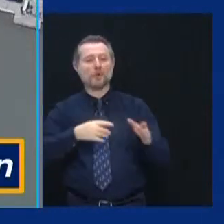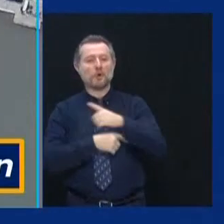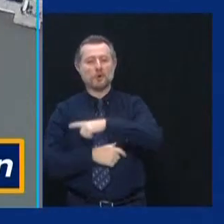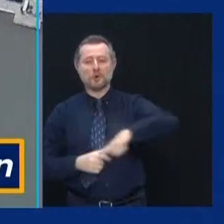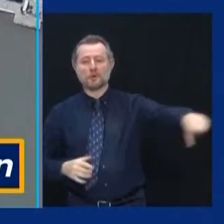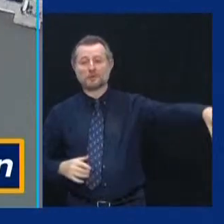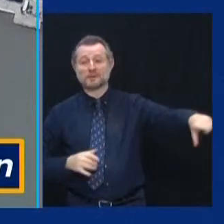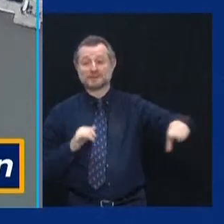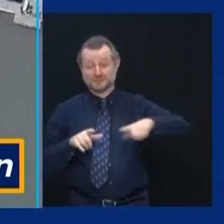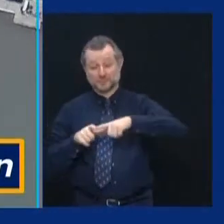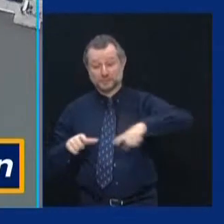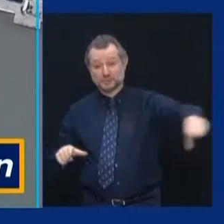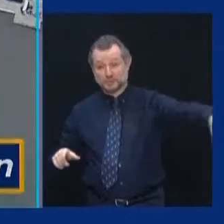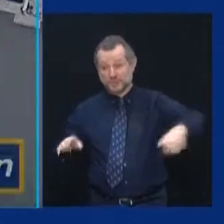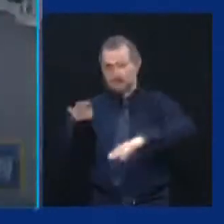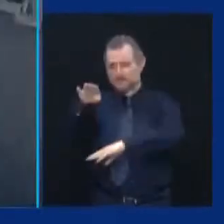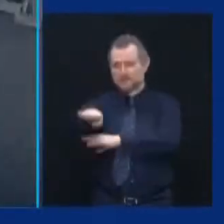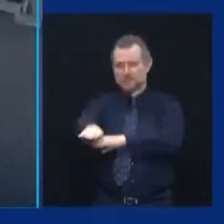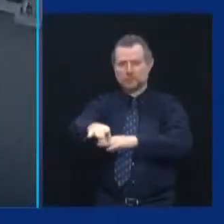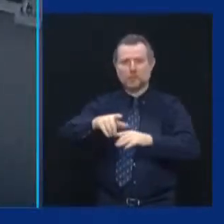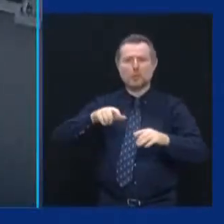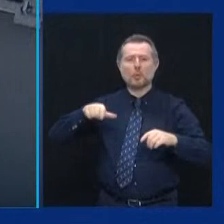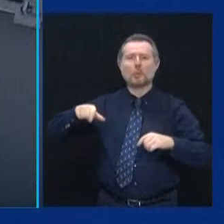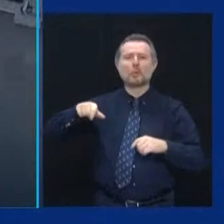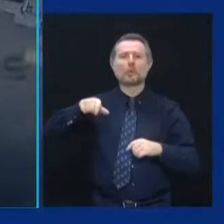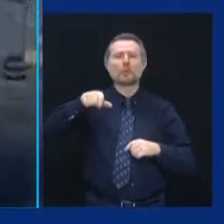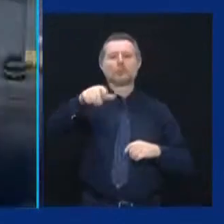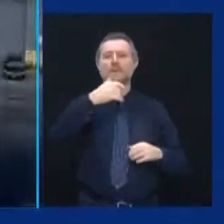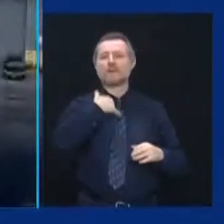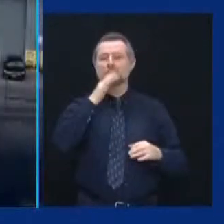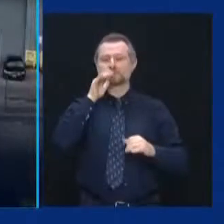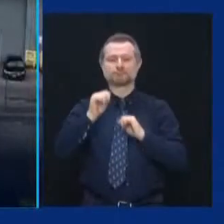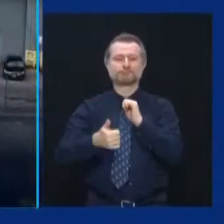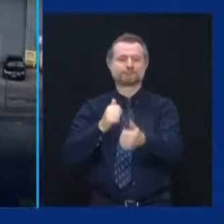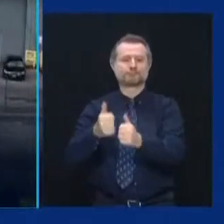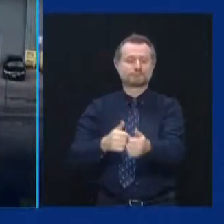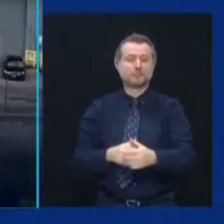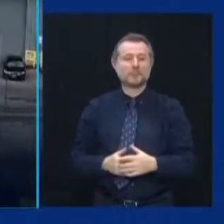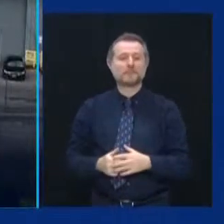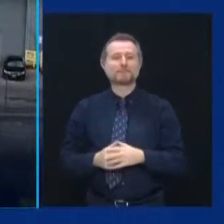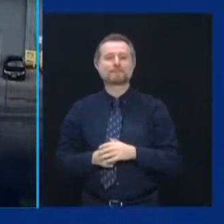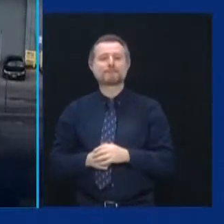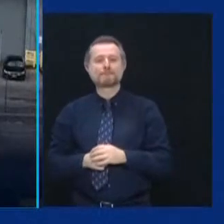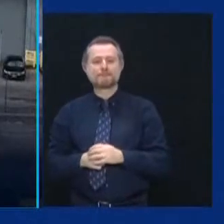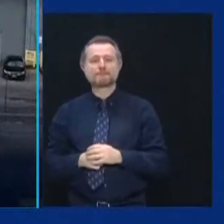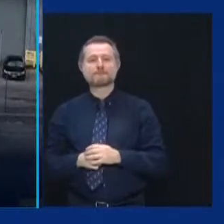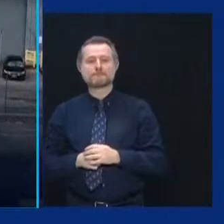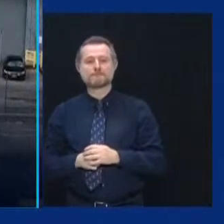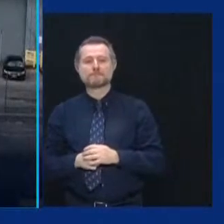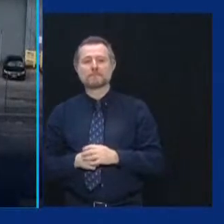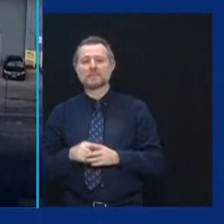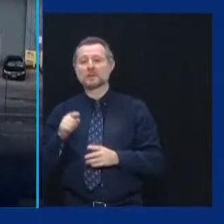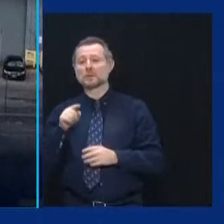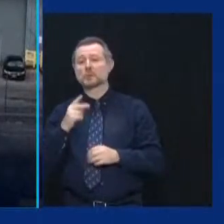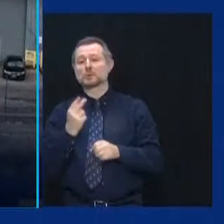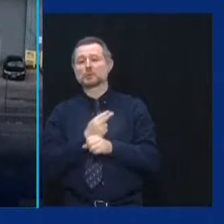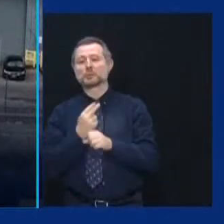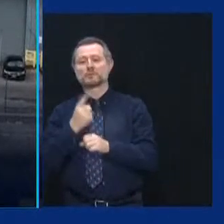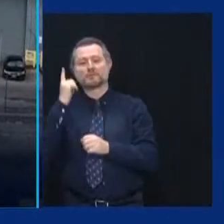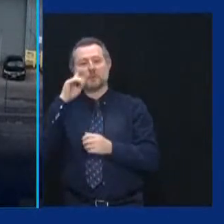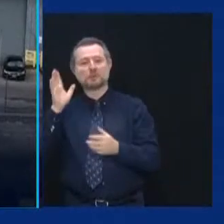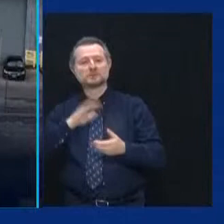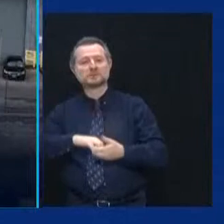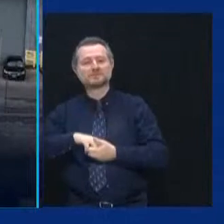just goes out into the Hudson River. It has been used as a tow pound